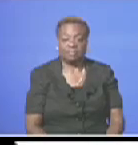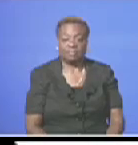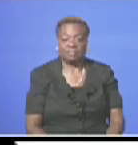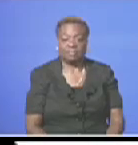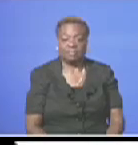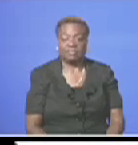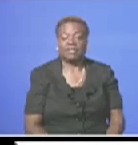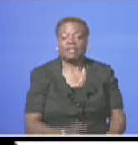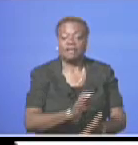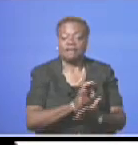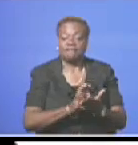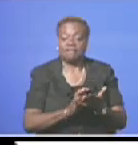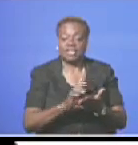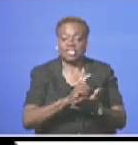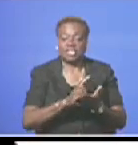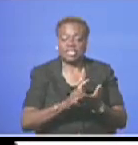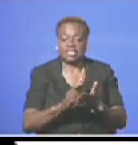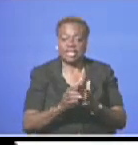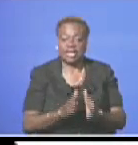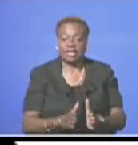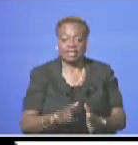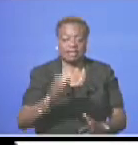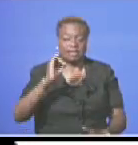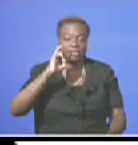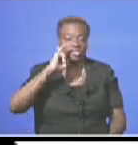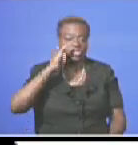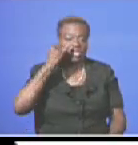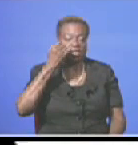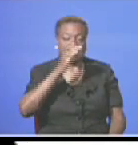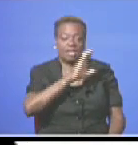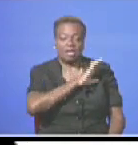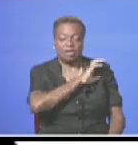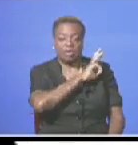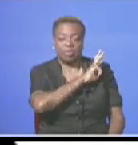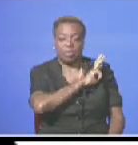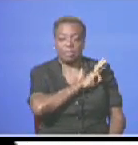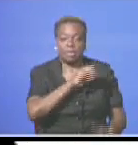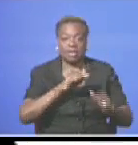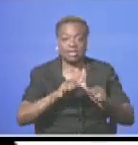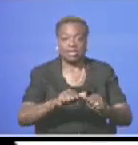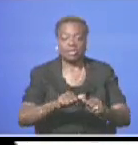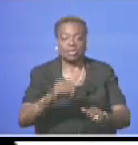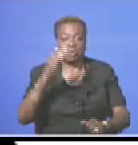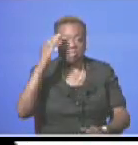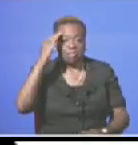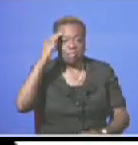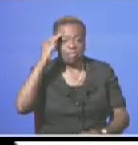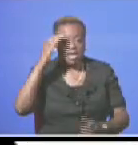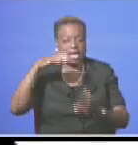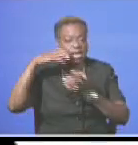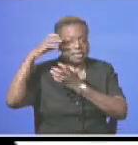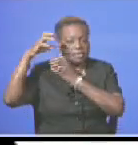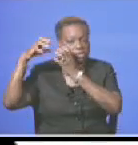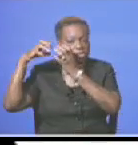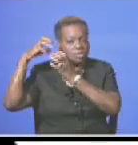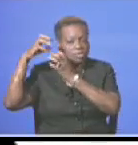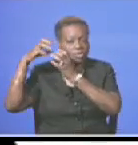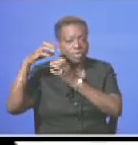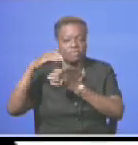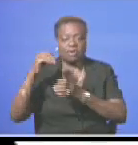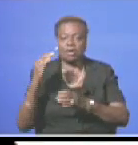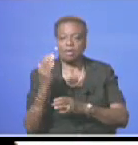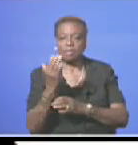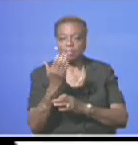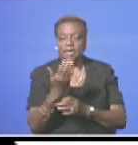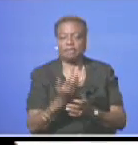Well, fashion designer Gillian Curry-Williams is continuing to brainstorm ahead of her big Fashion Week appearance. Our